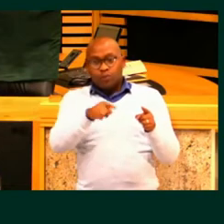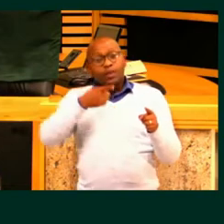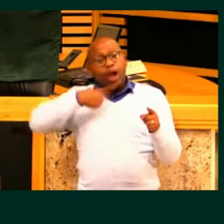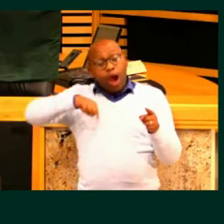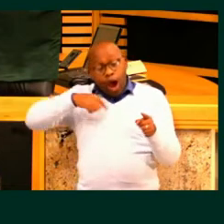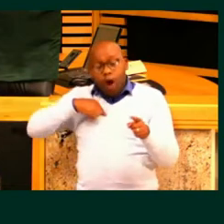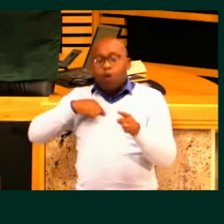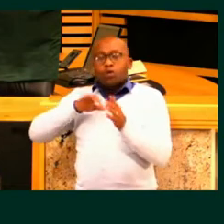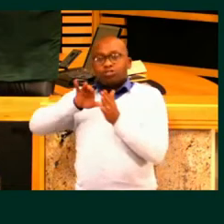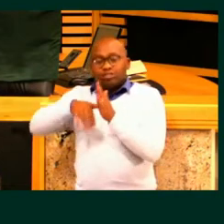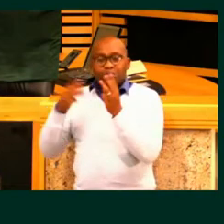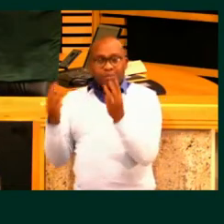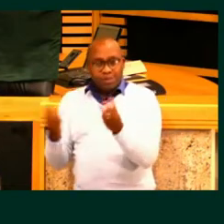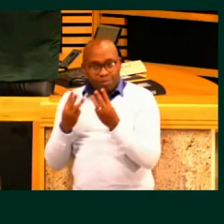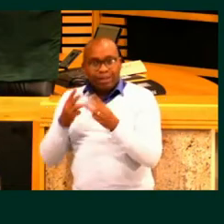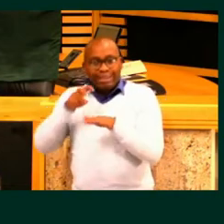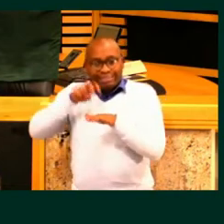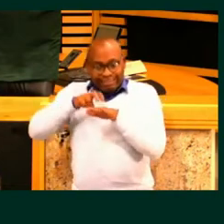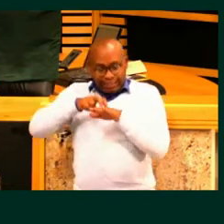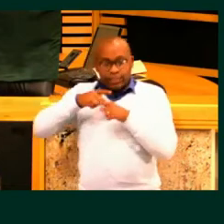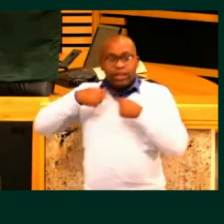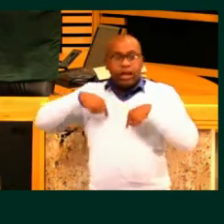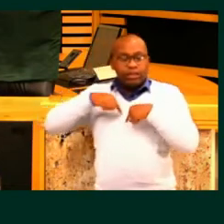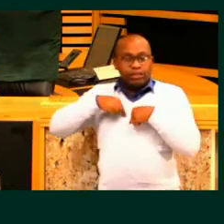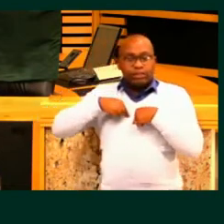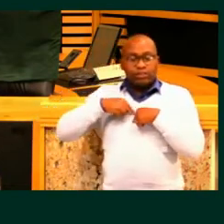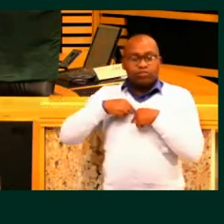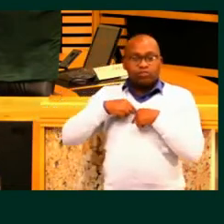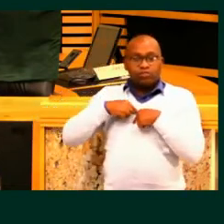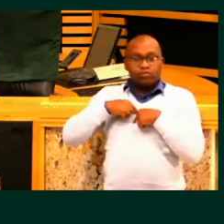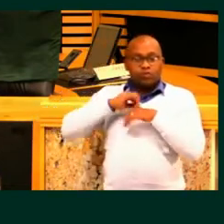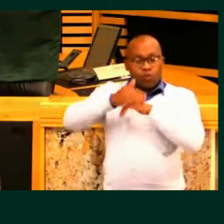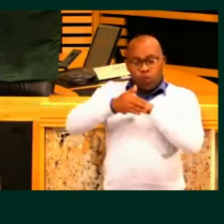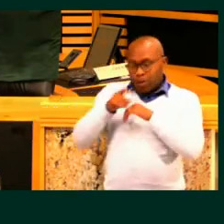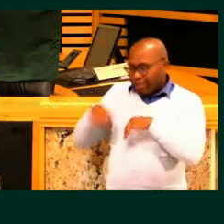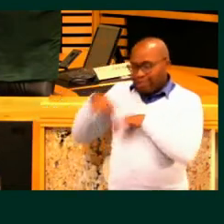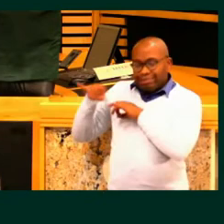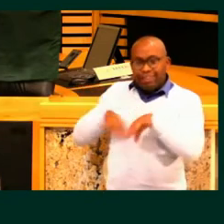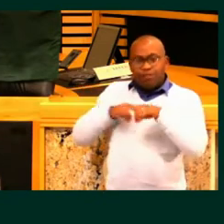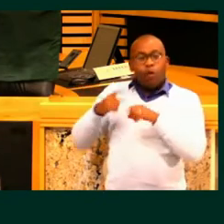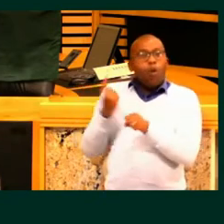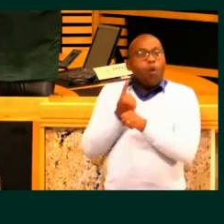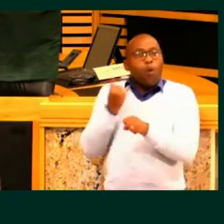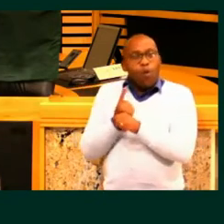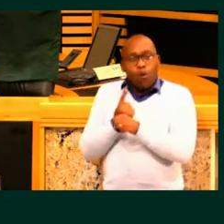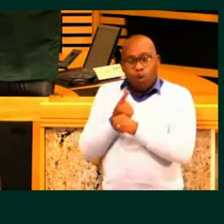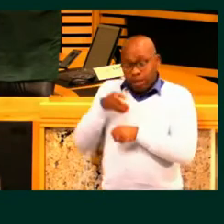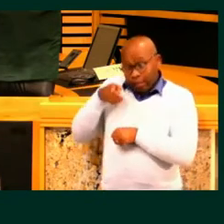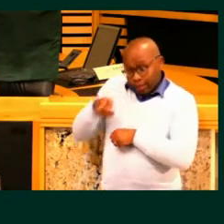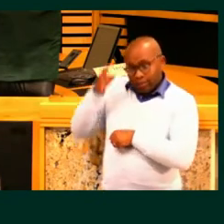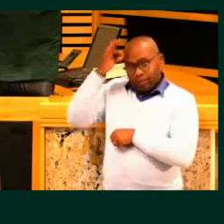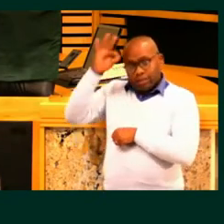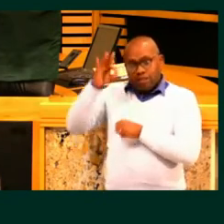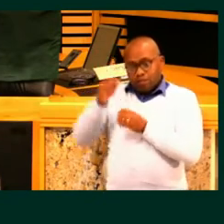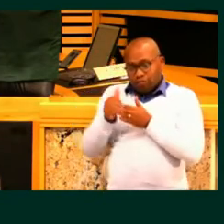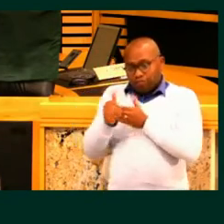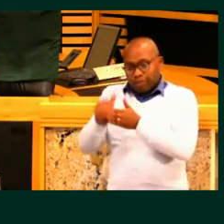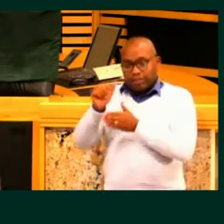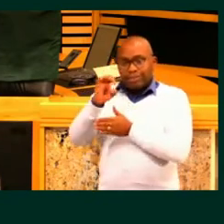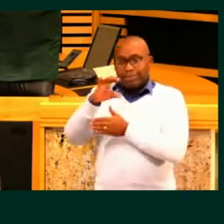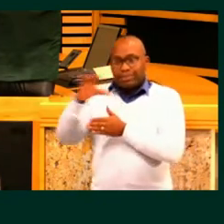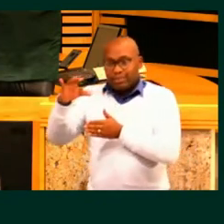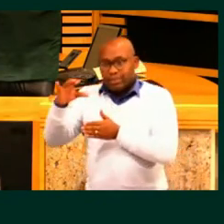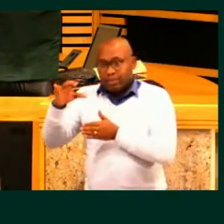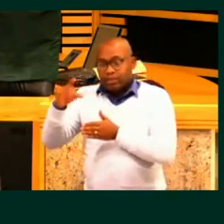disability they need us because are the most suffering hence this government LED byc even the disability Grant